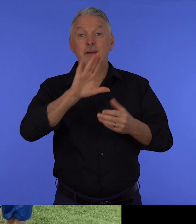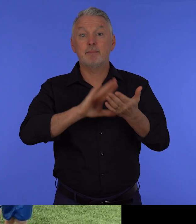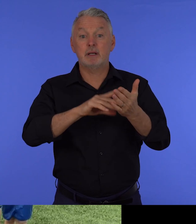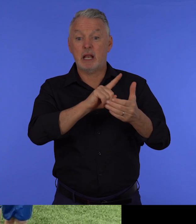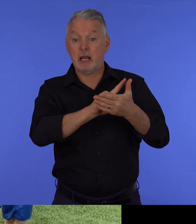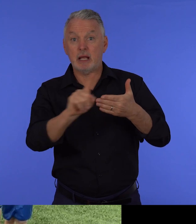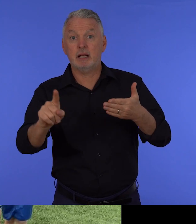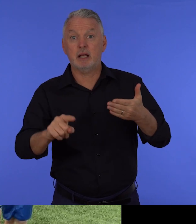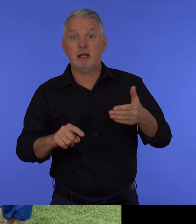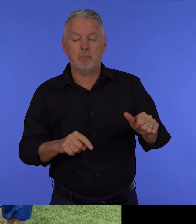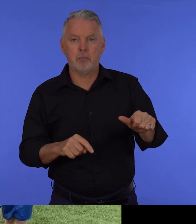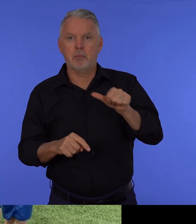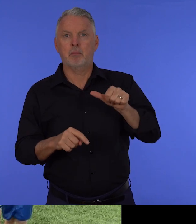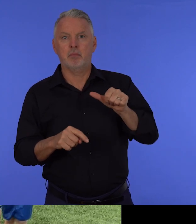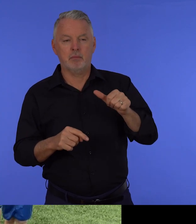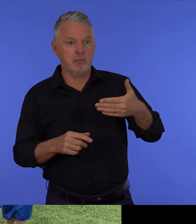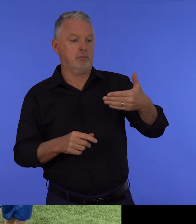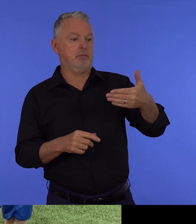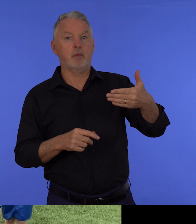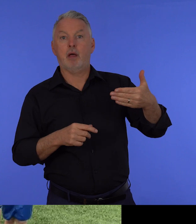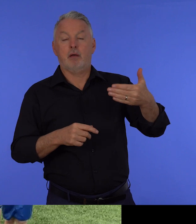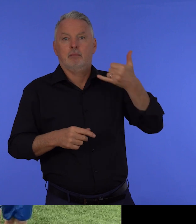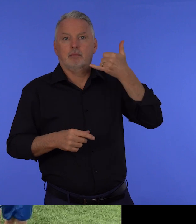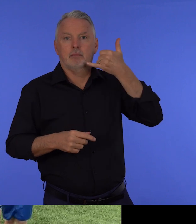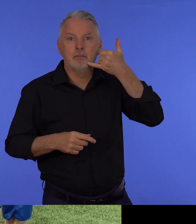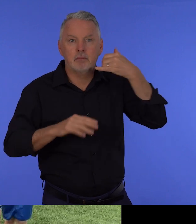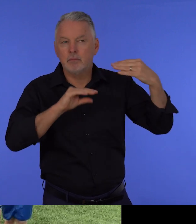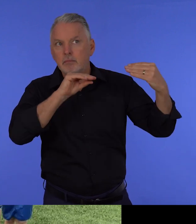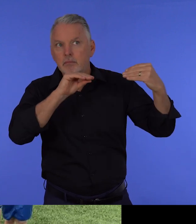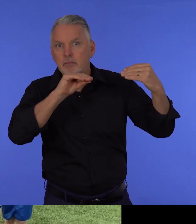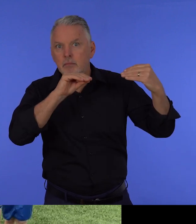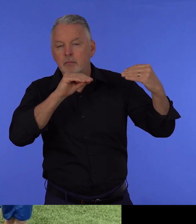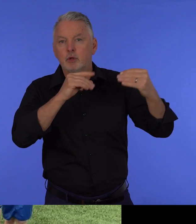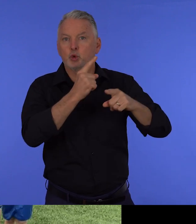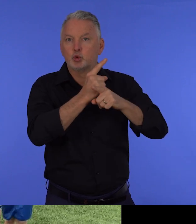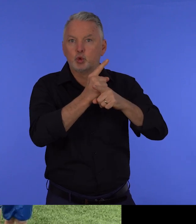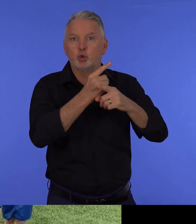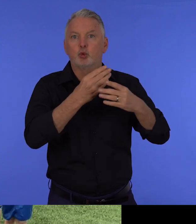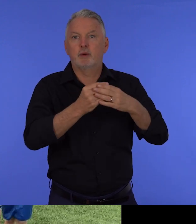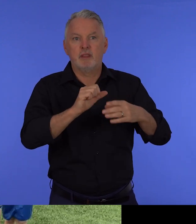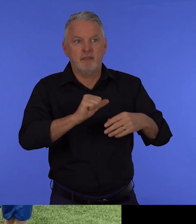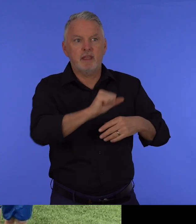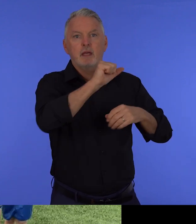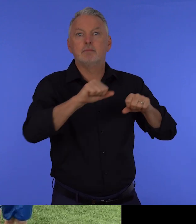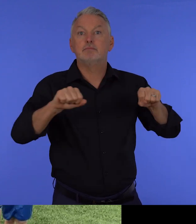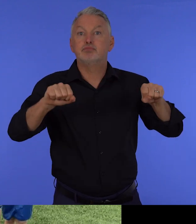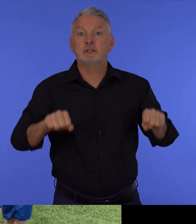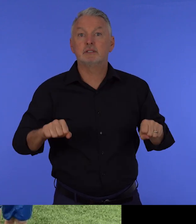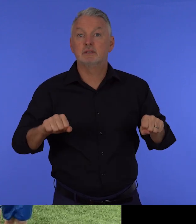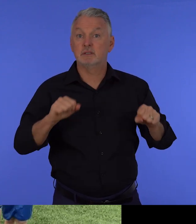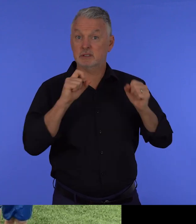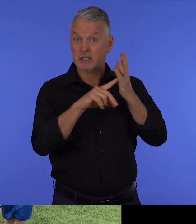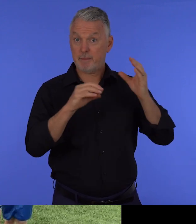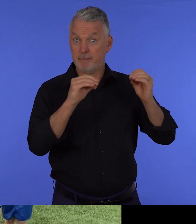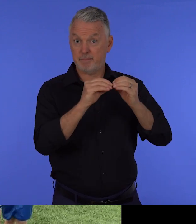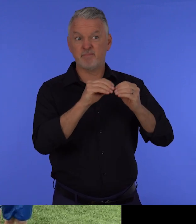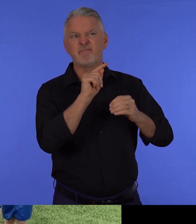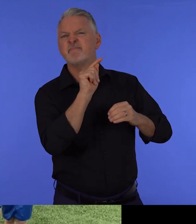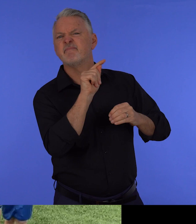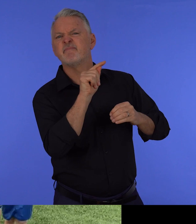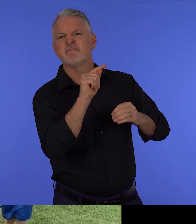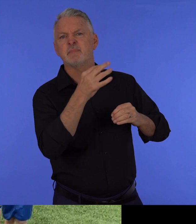club, sent a message, and within 10 minutes, I had a response and a phone call, and had a very good chat